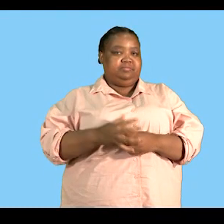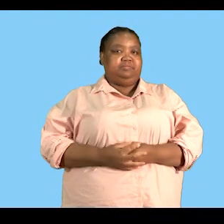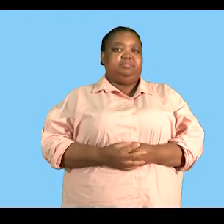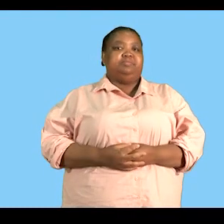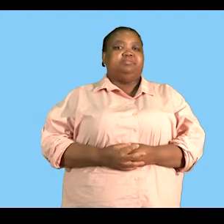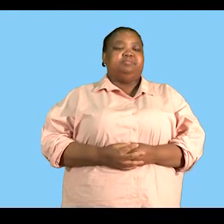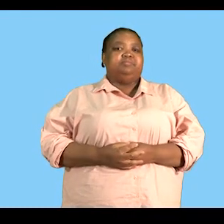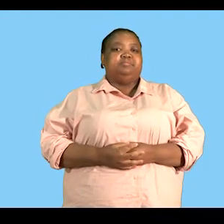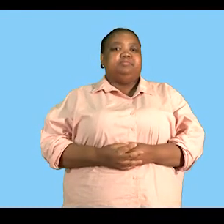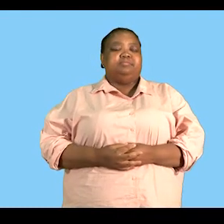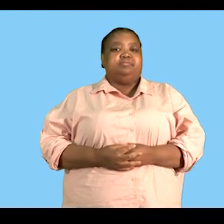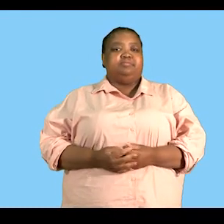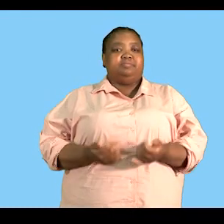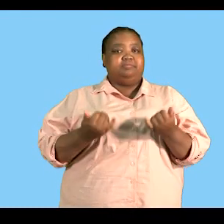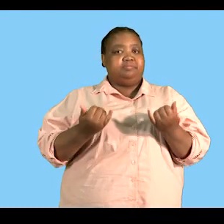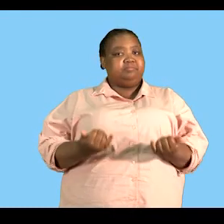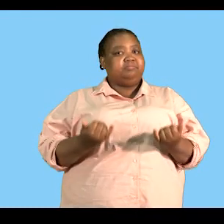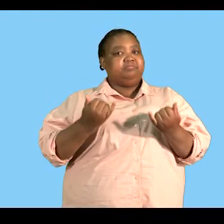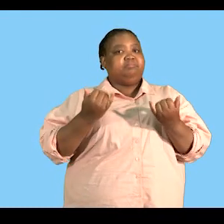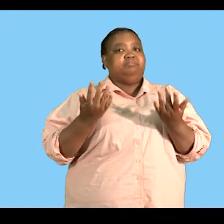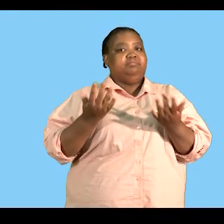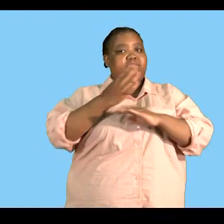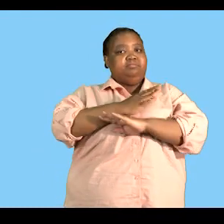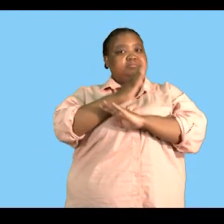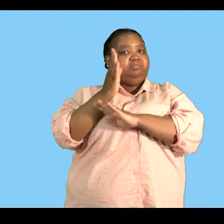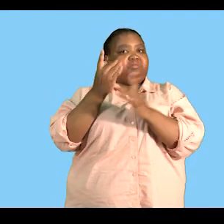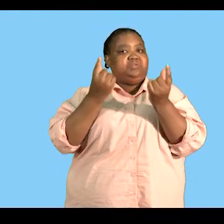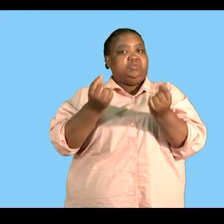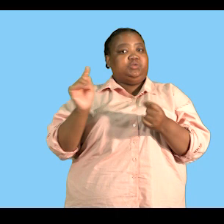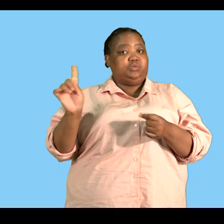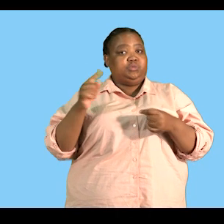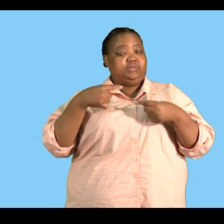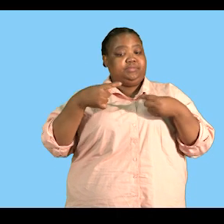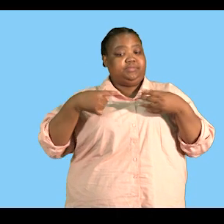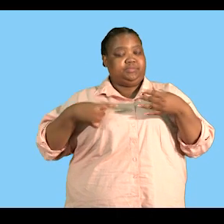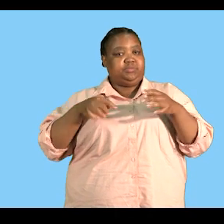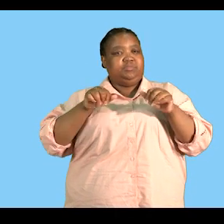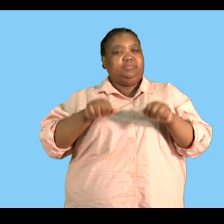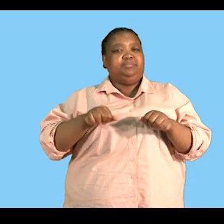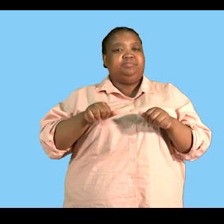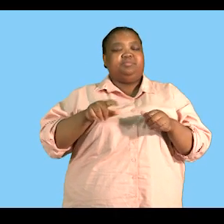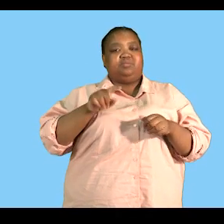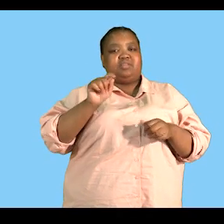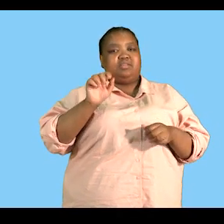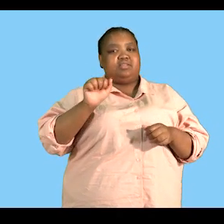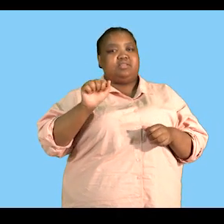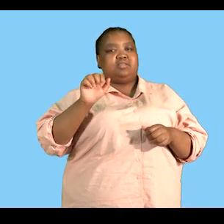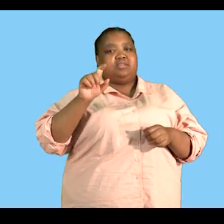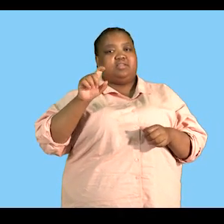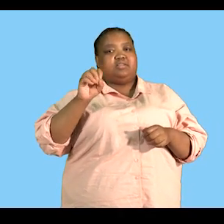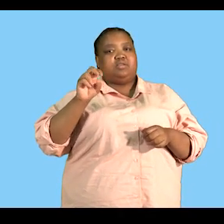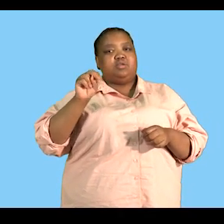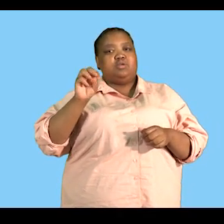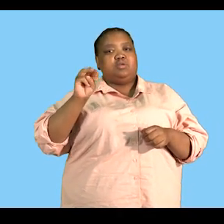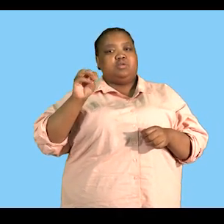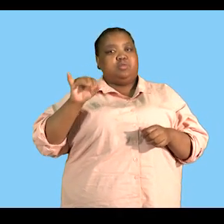Now, let's quickly look at what we're going to do. We are quickly going to recap your taxonomy levels.